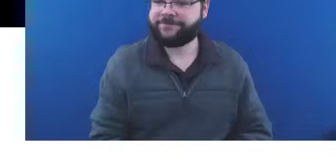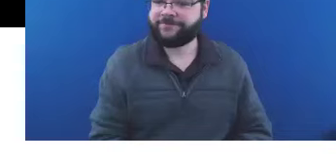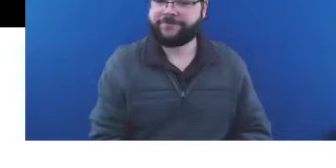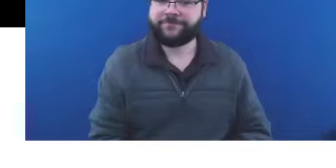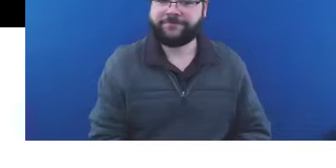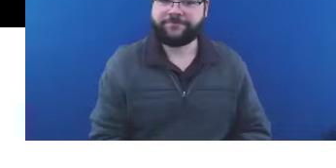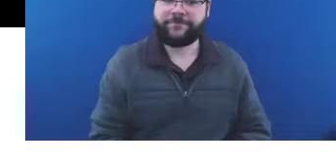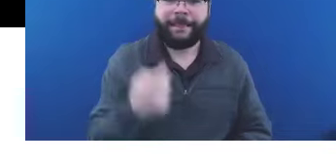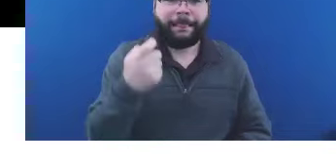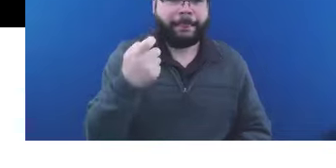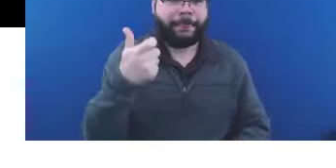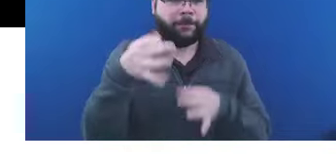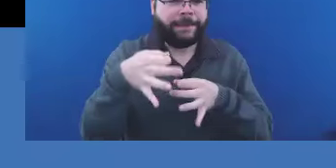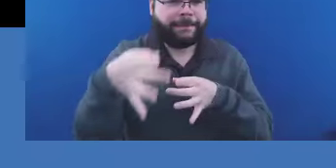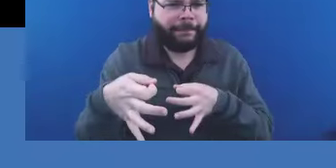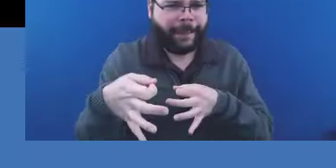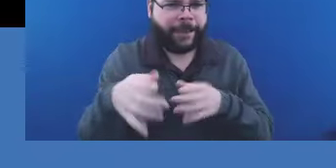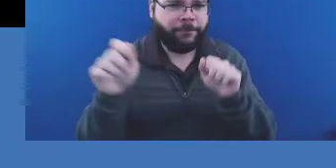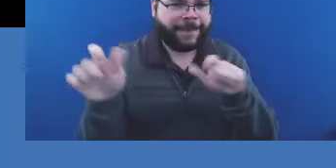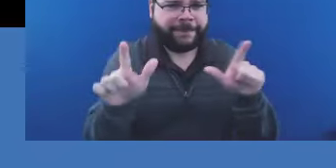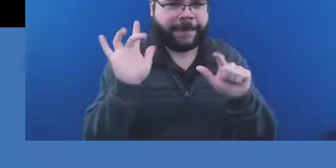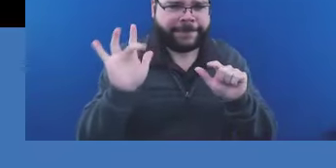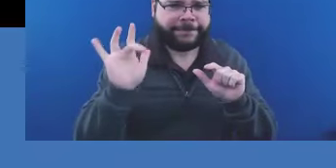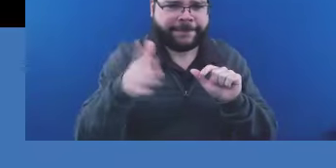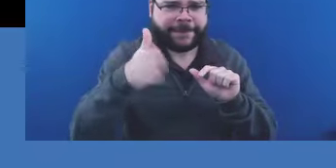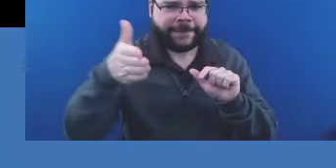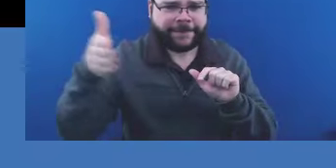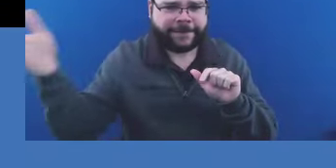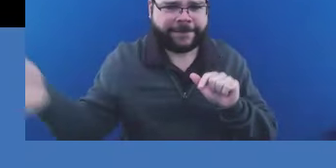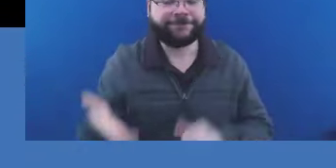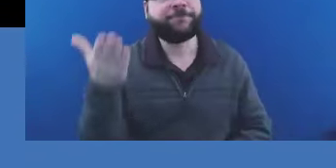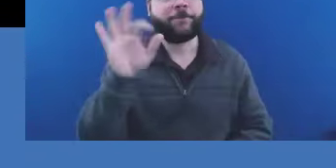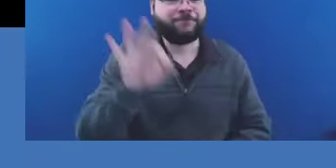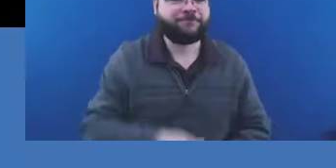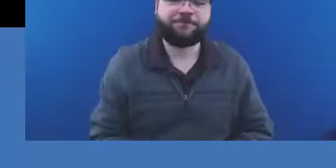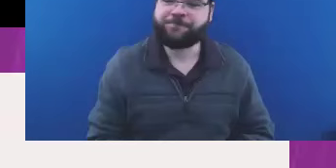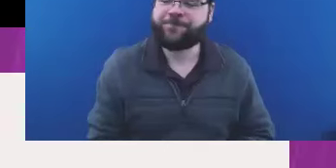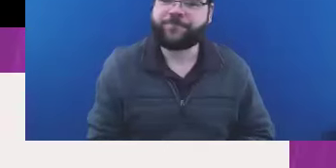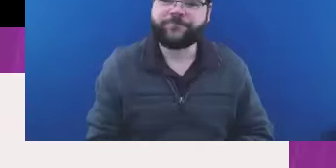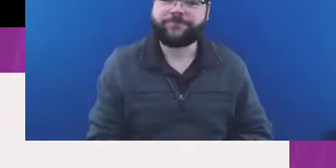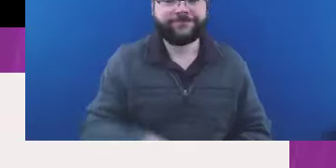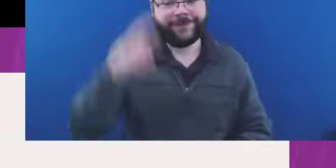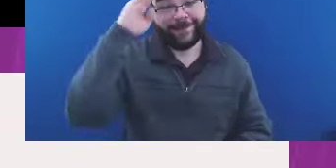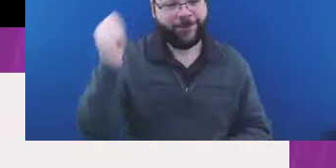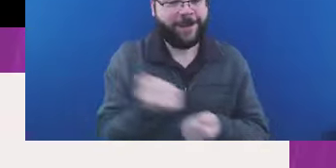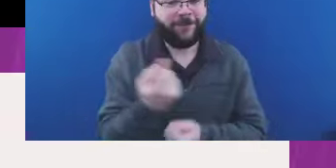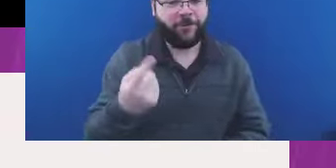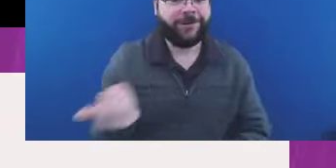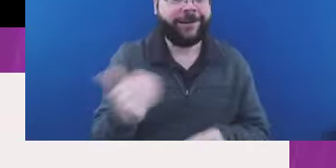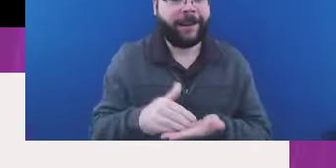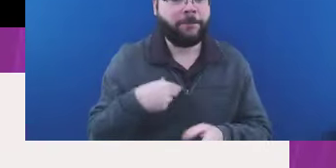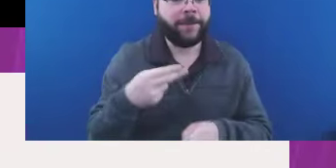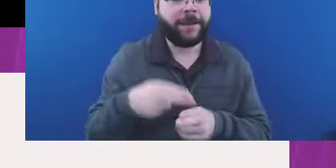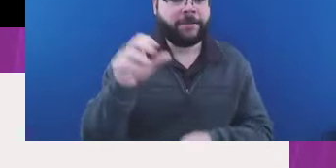I have a little bit of delay on the slides, but here we go. Okay. Hi, everyone. Again, my name is